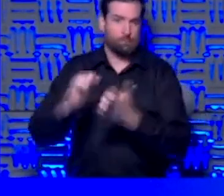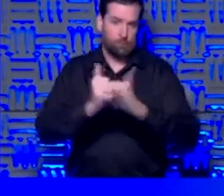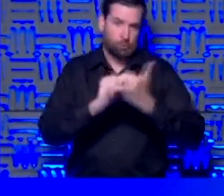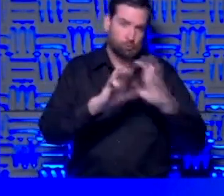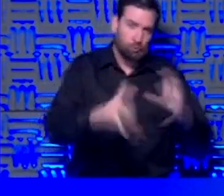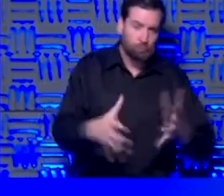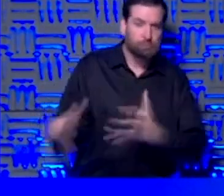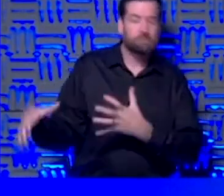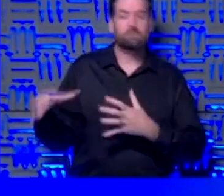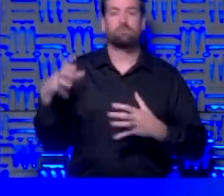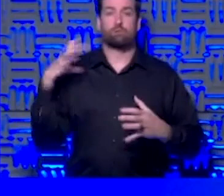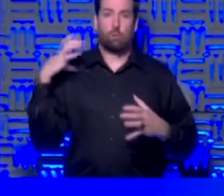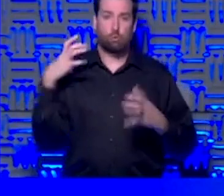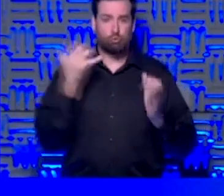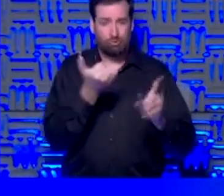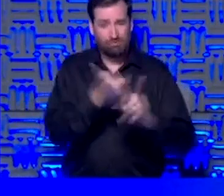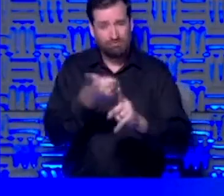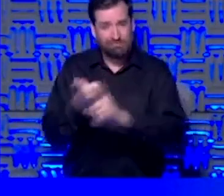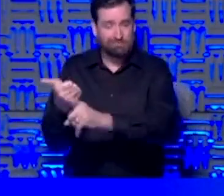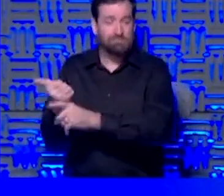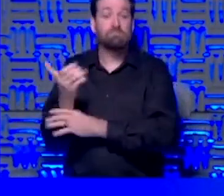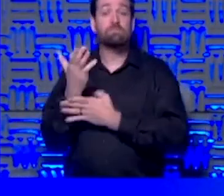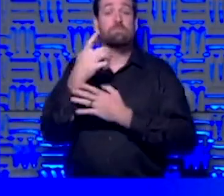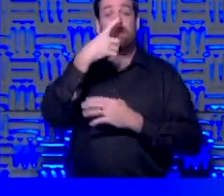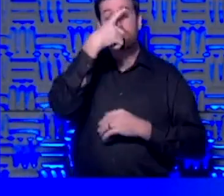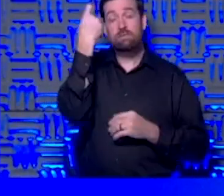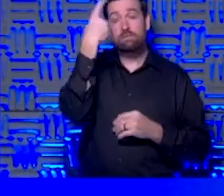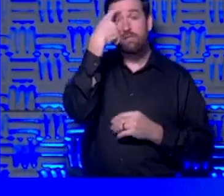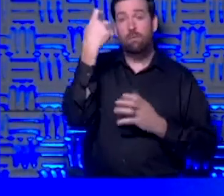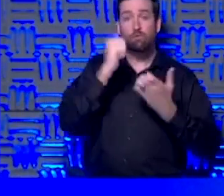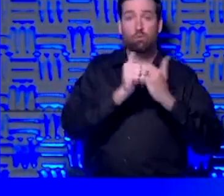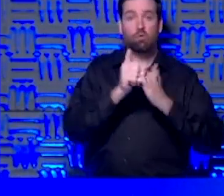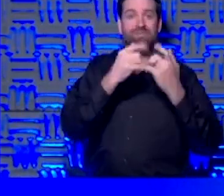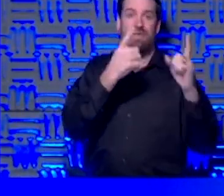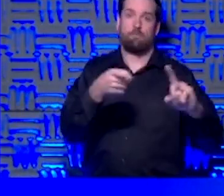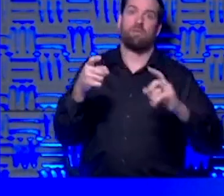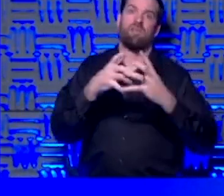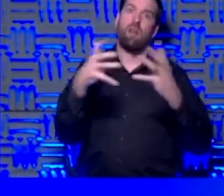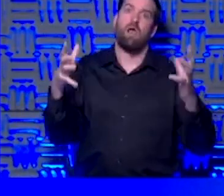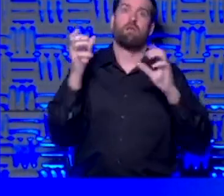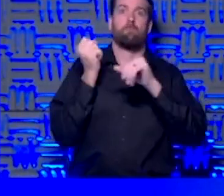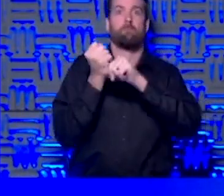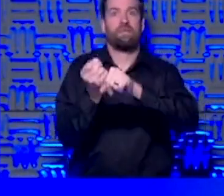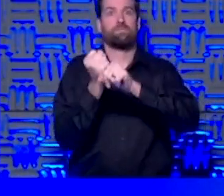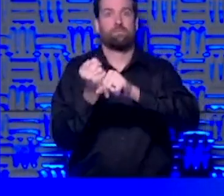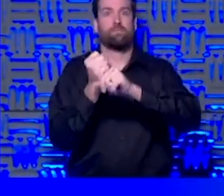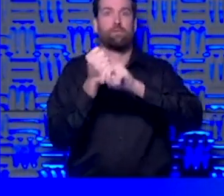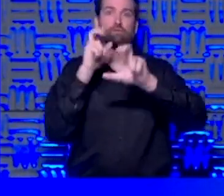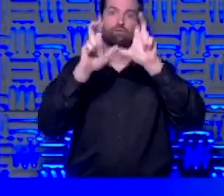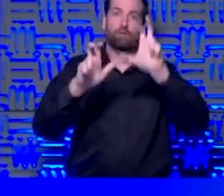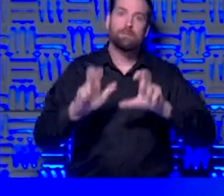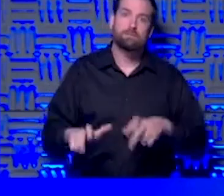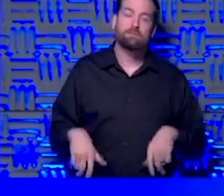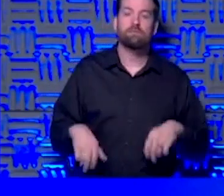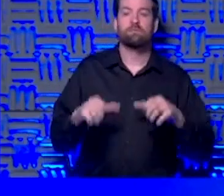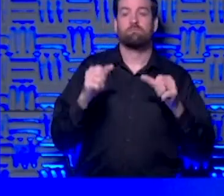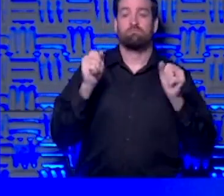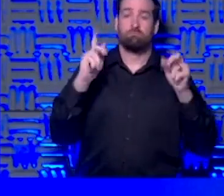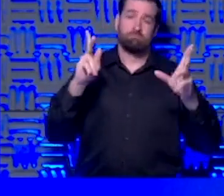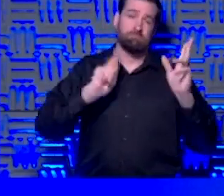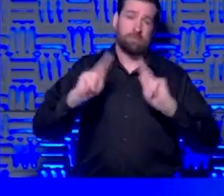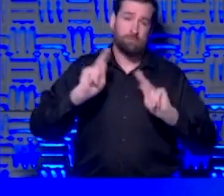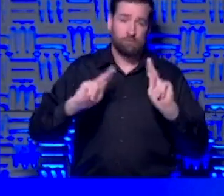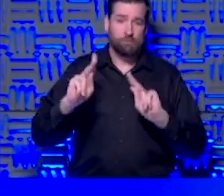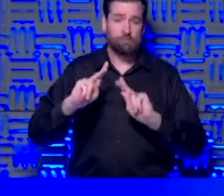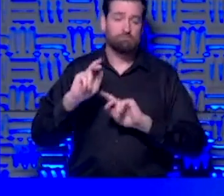the coaches individually. We know that summer sports are going on right now. A lot of baseball tournaments. A lot of other people are getting back into